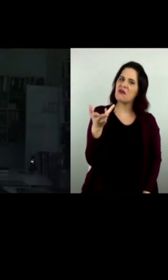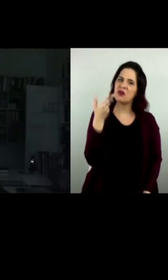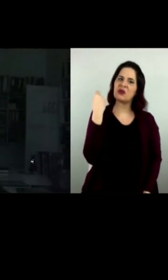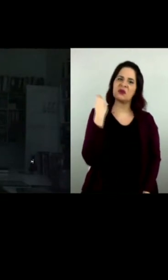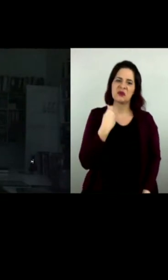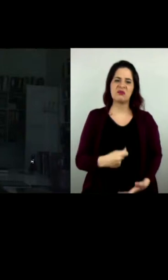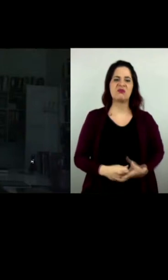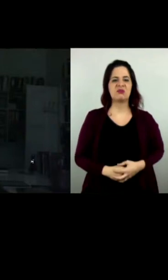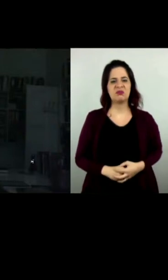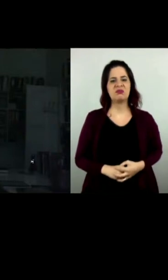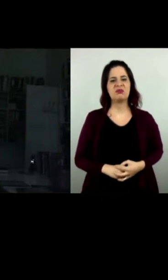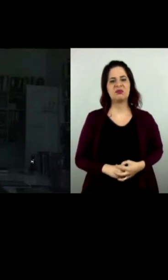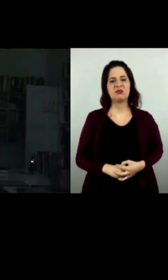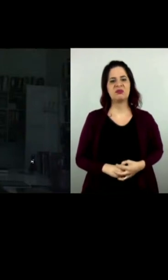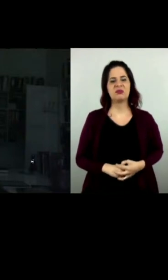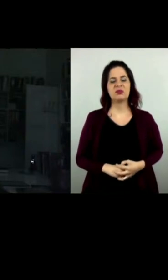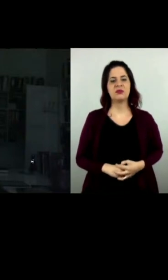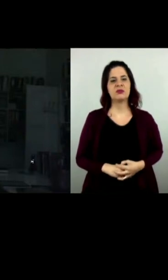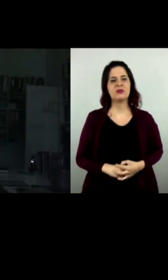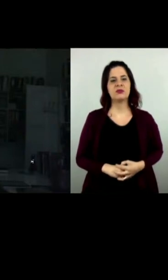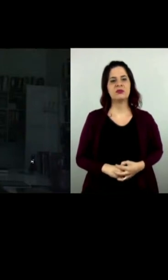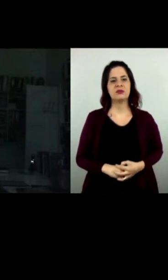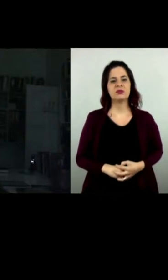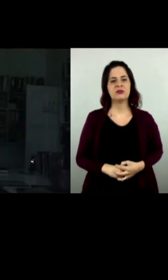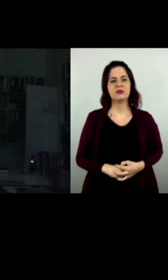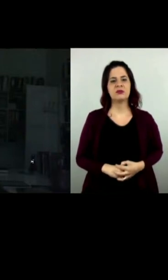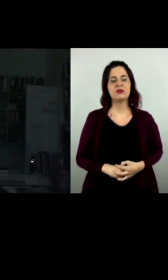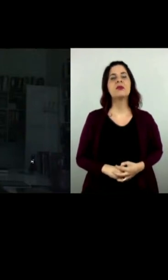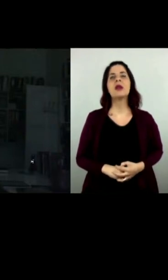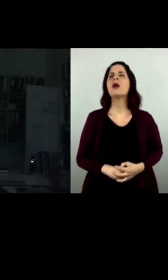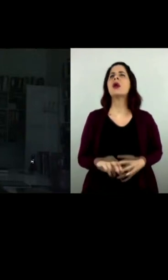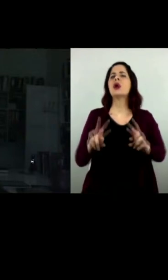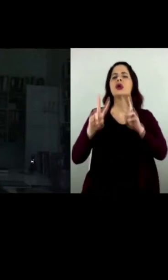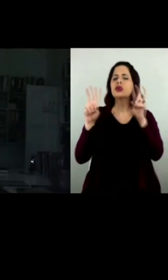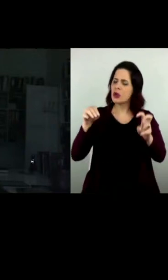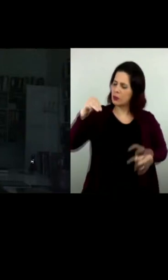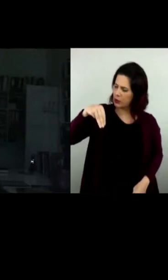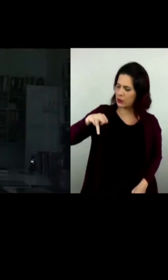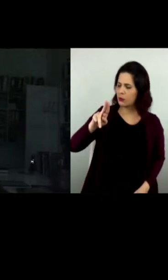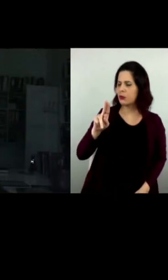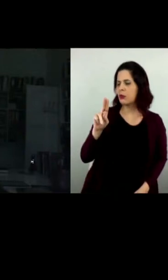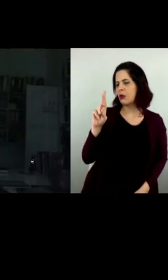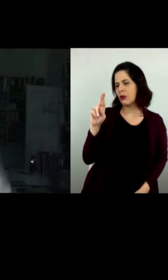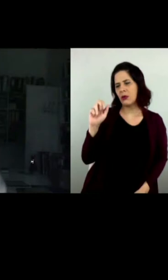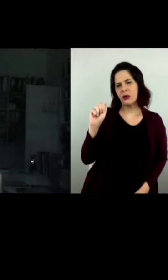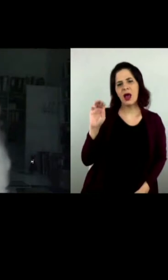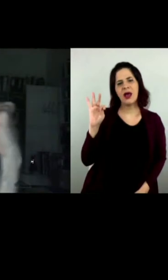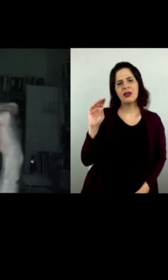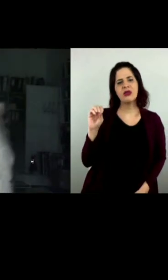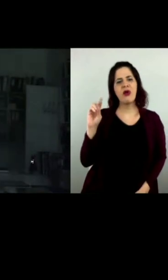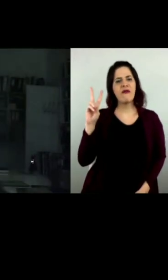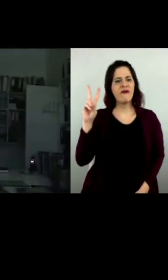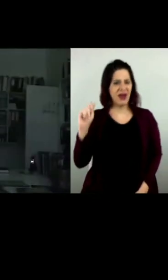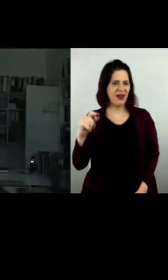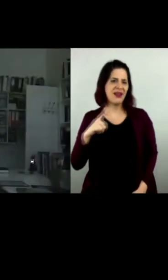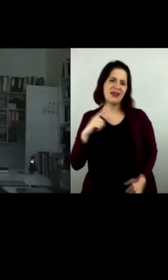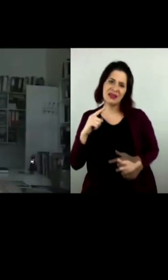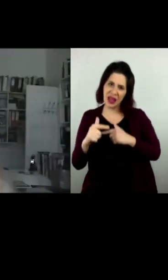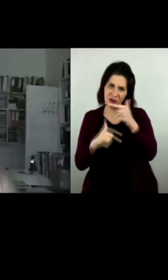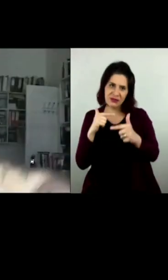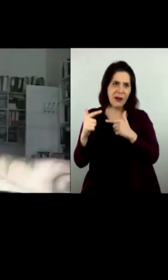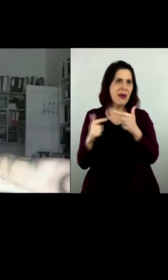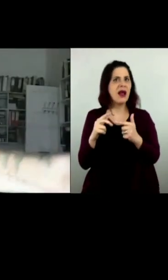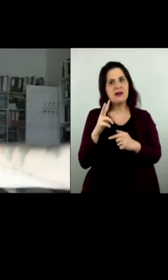really astonishing. But talking about Muratova, she's quite present in your work and in your life. You have, I